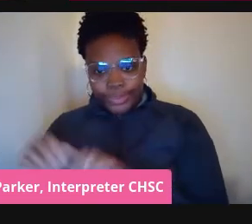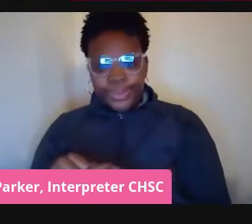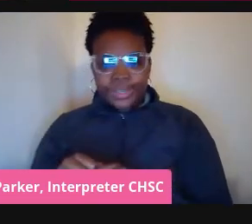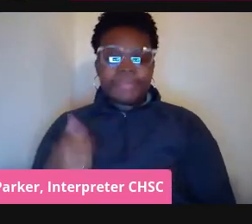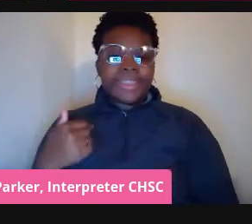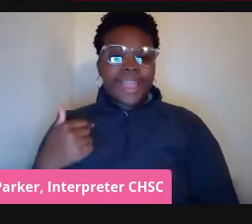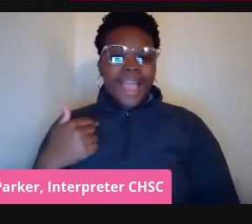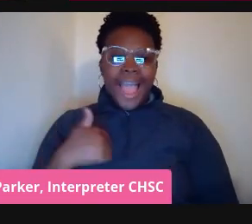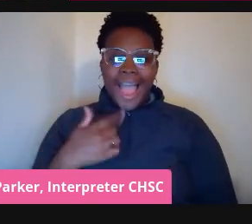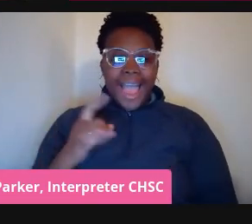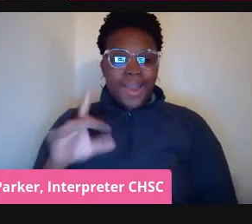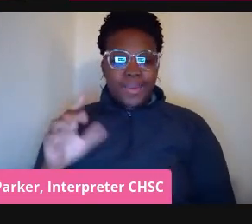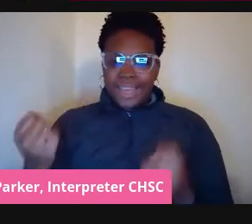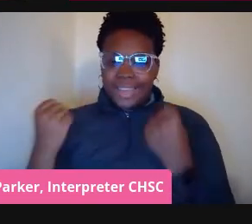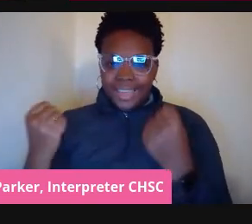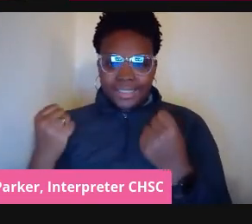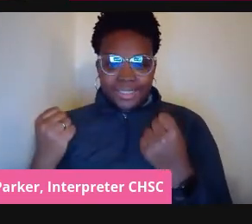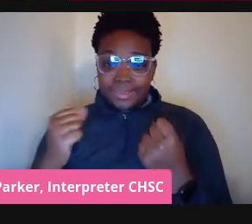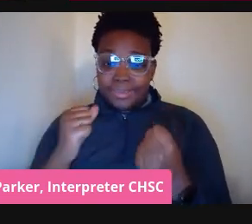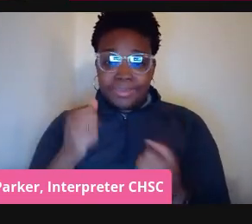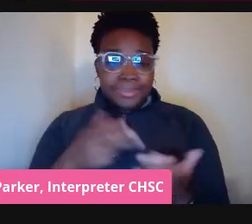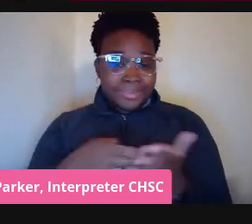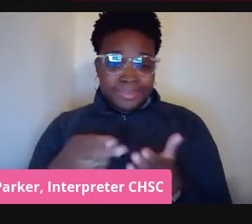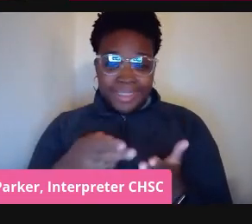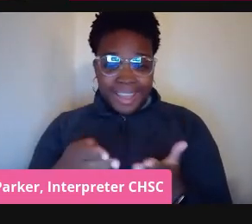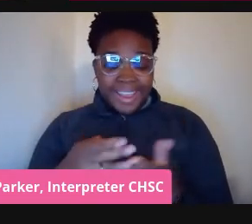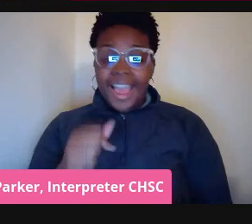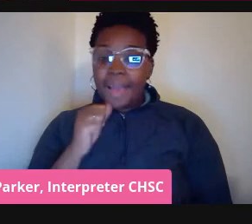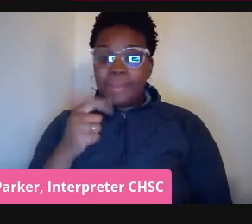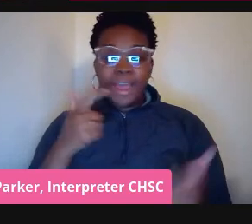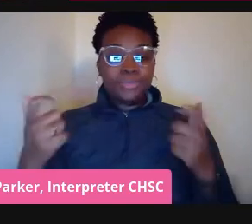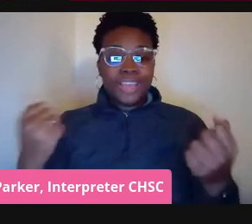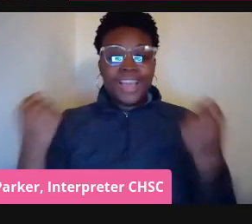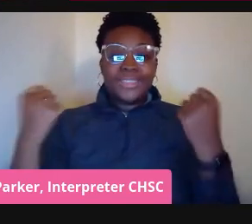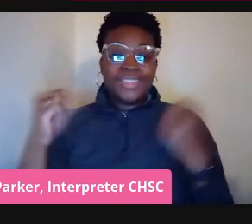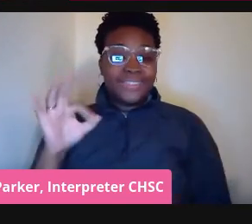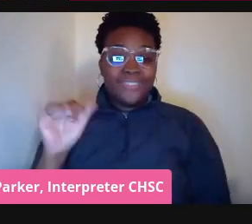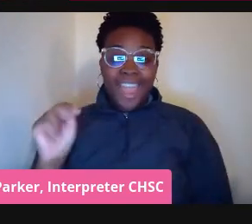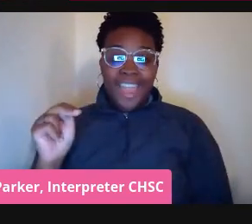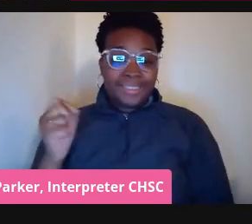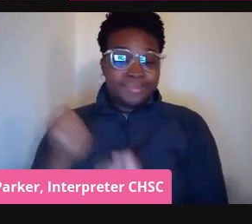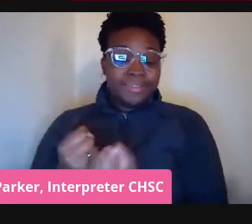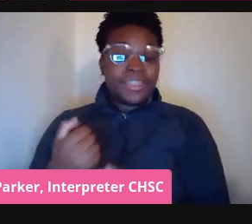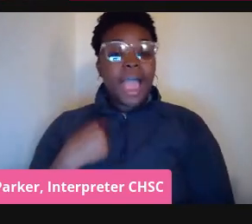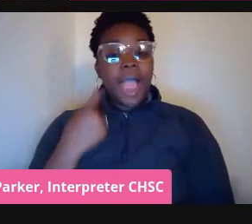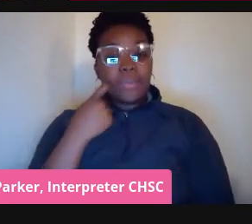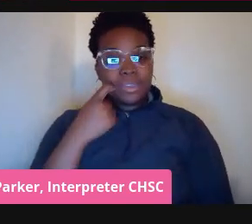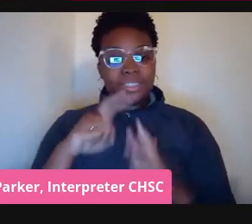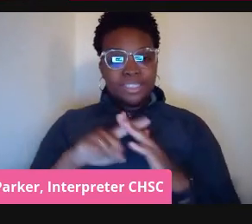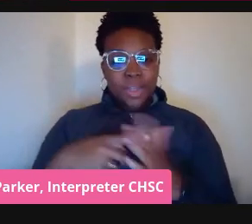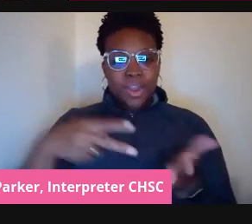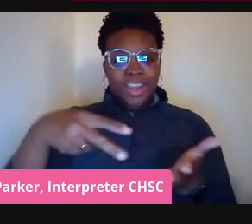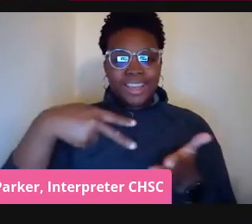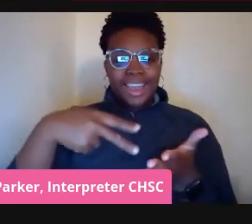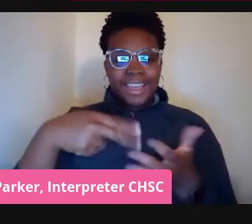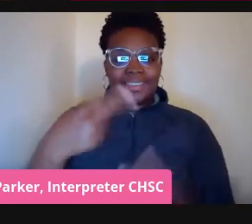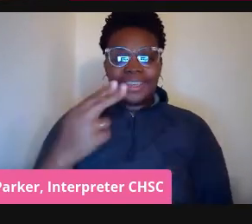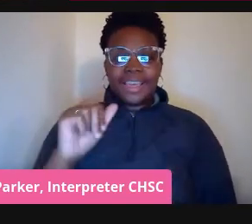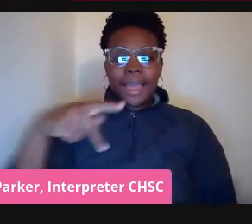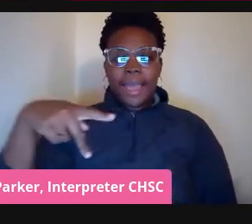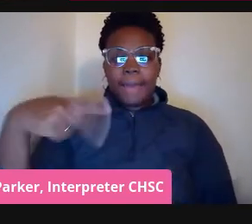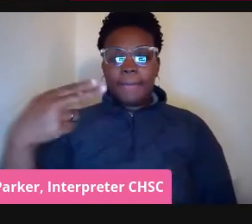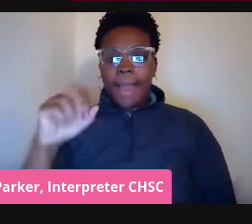don't like to exercise, I'm not gonna lie. I'm not a huge exercise fan, but I did recently start a dance class, a hip-hop dance